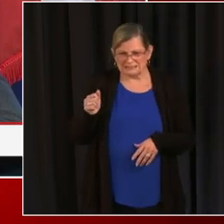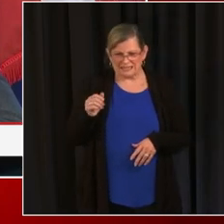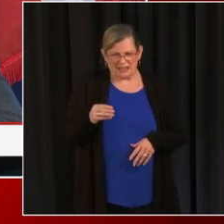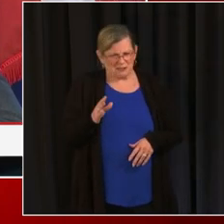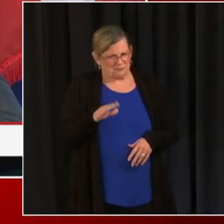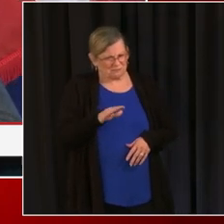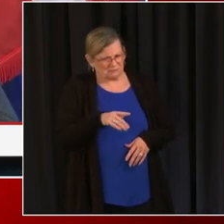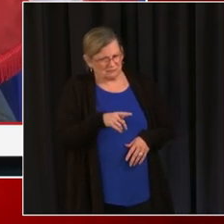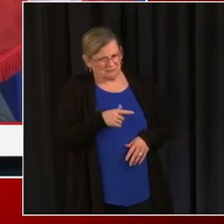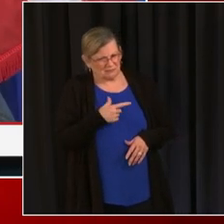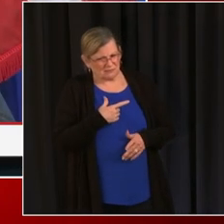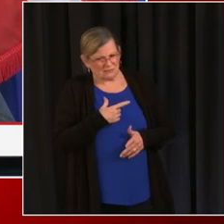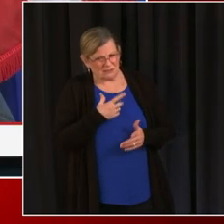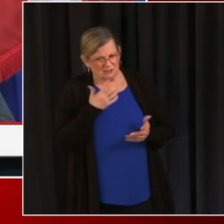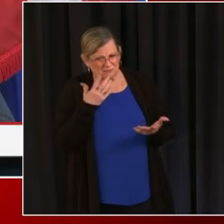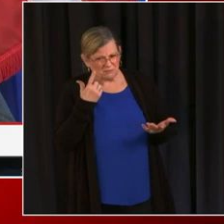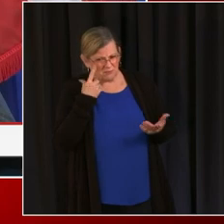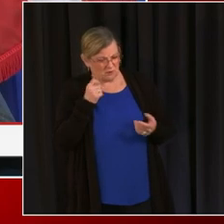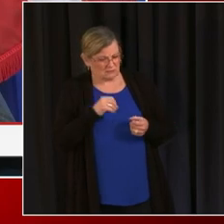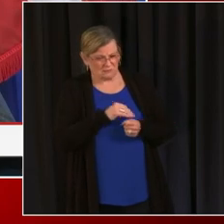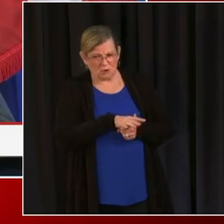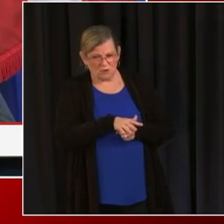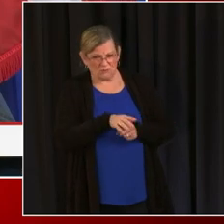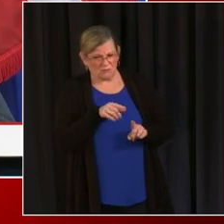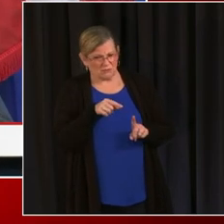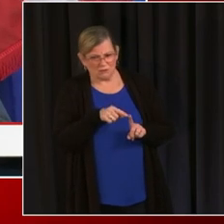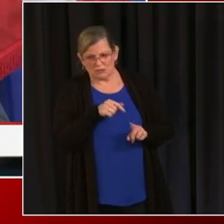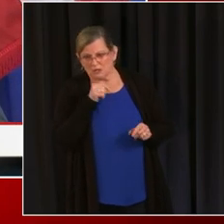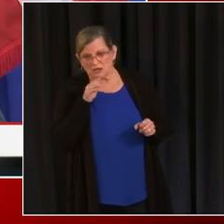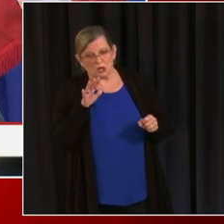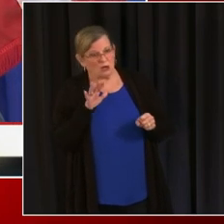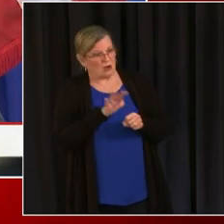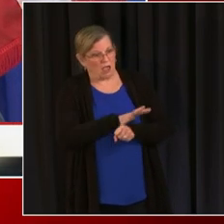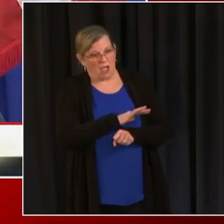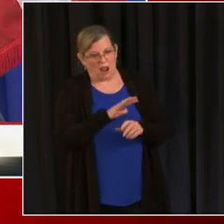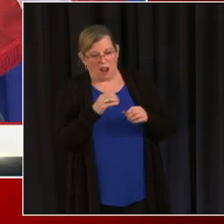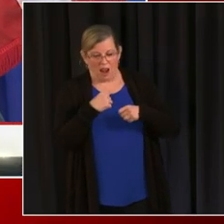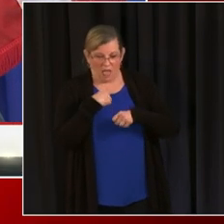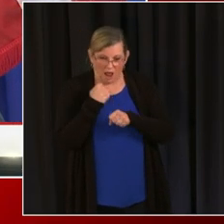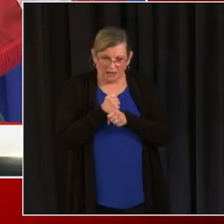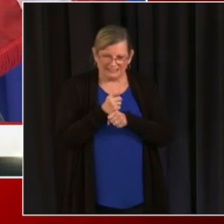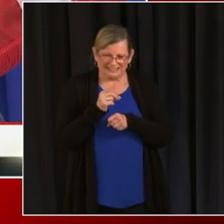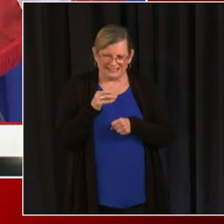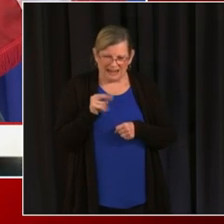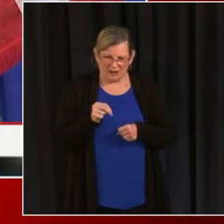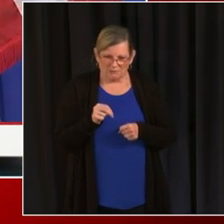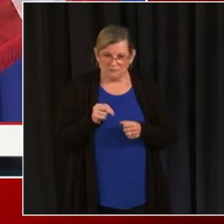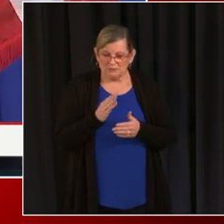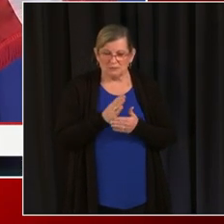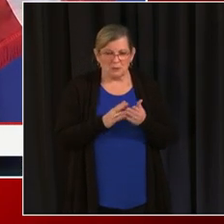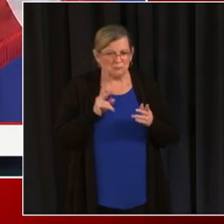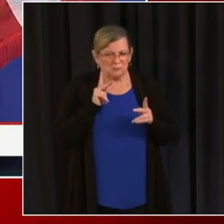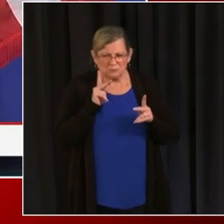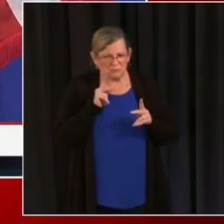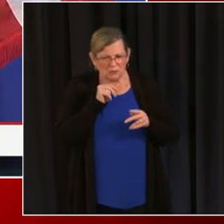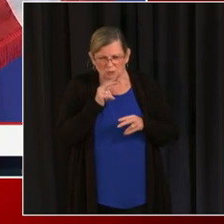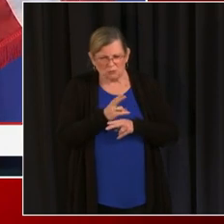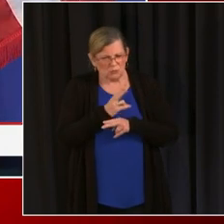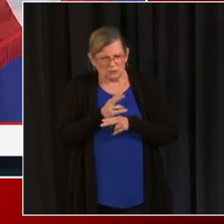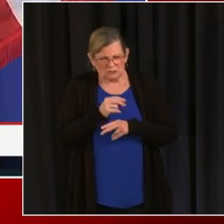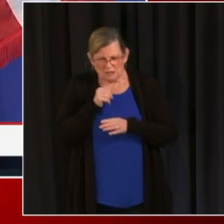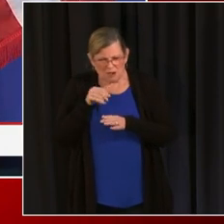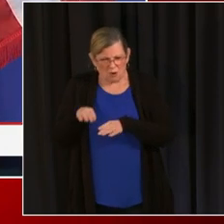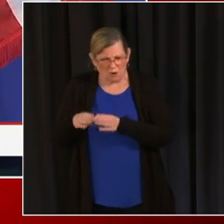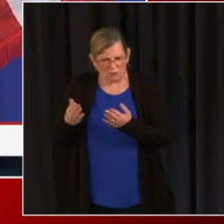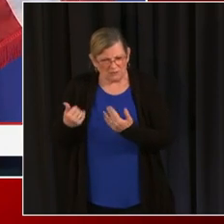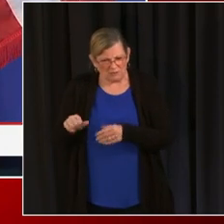The fact that there's a COVID, it's not exactly a total lockdown, but a lot of the facilities where young people use don't seem to be functioning these